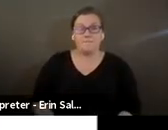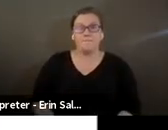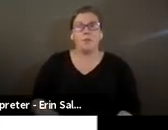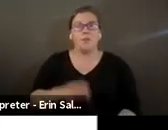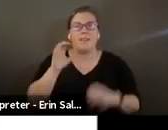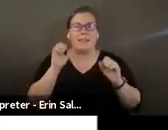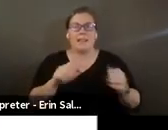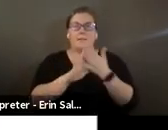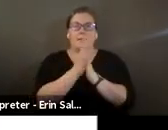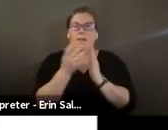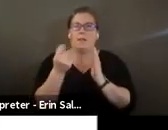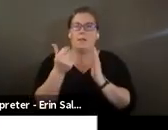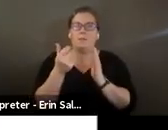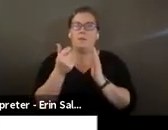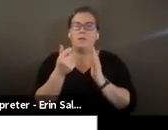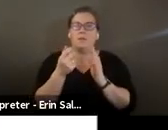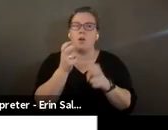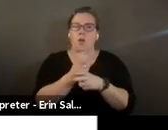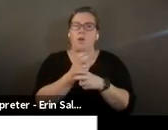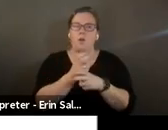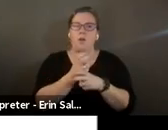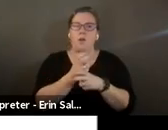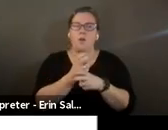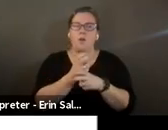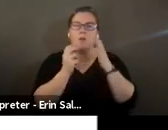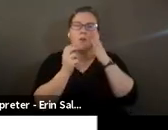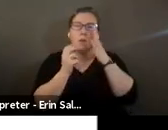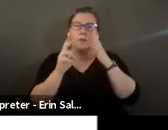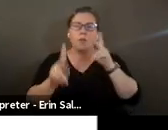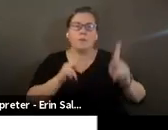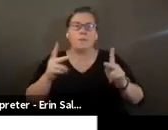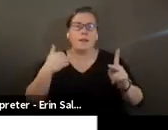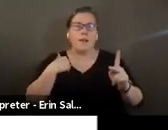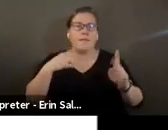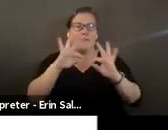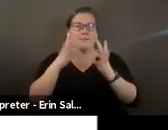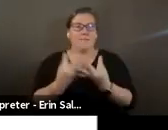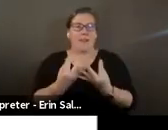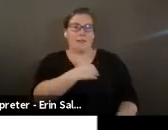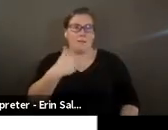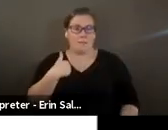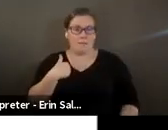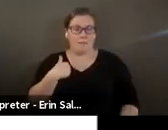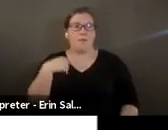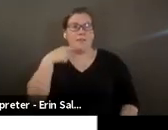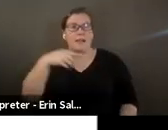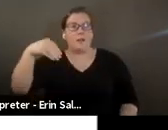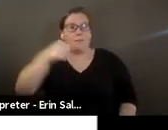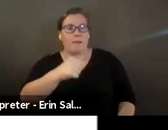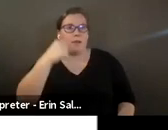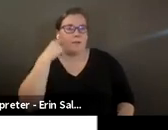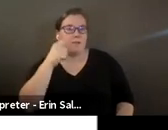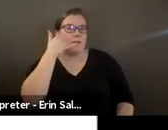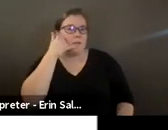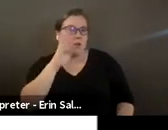little tricky with folks who have a family member paying for their phone bill, which